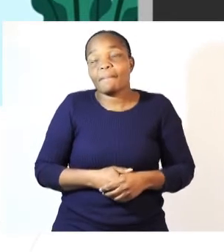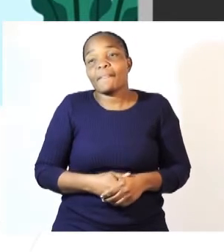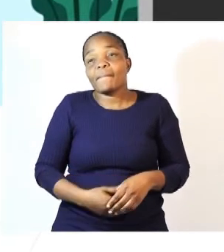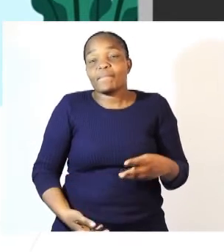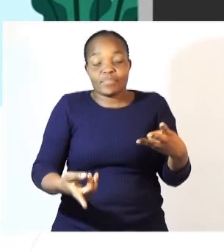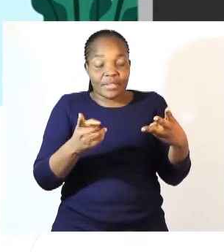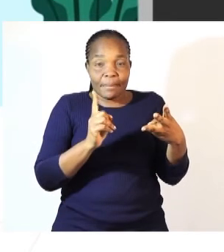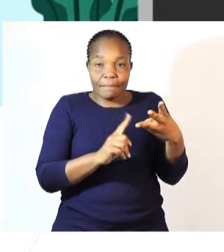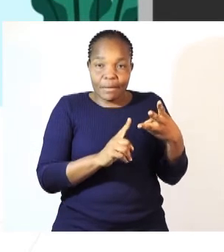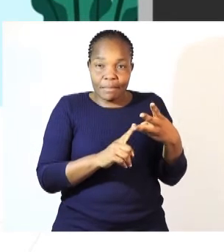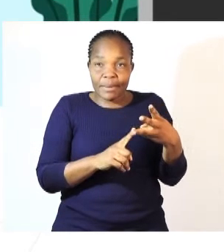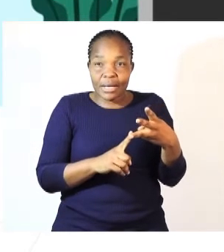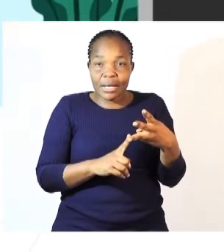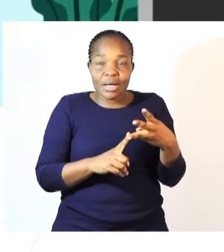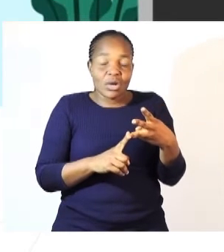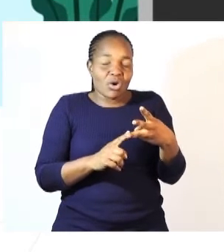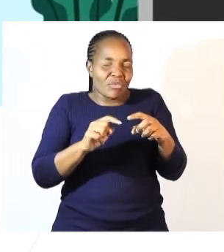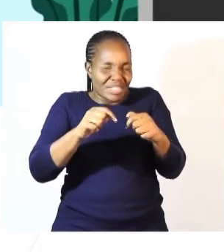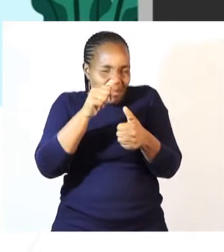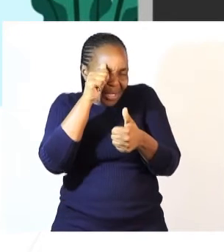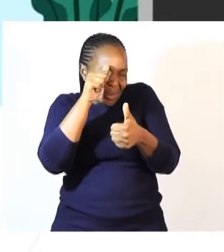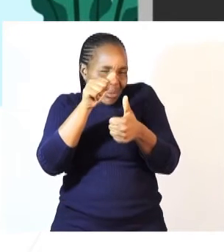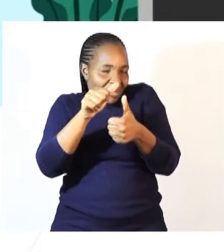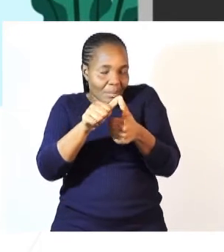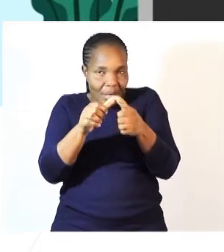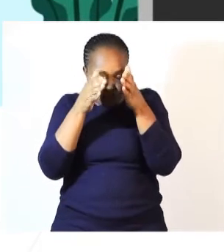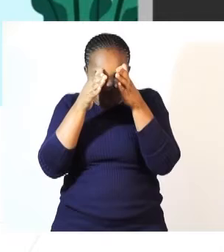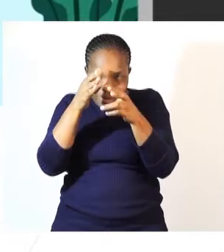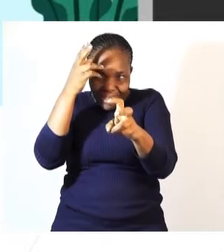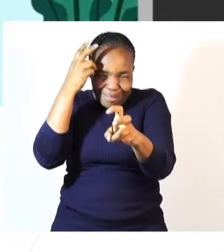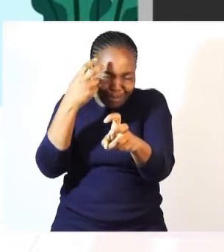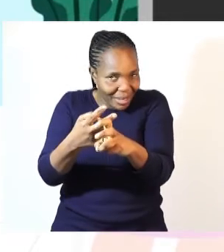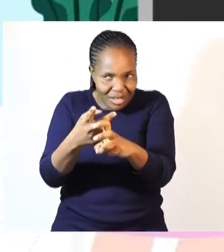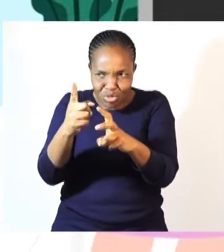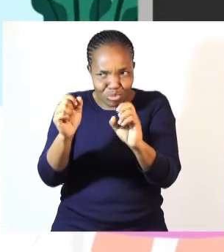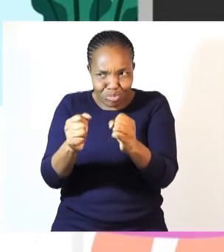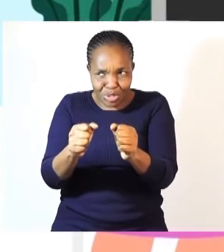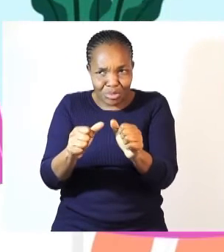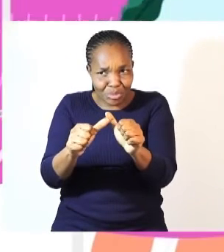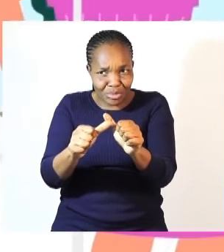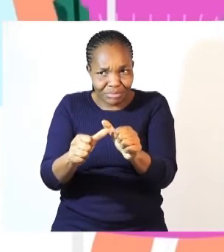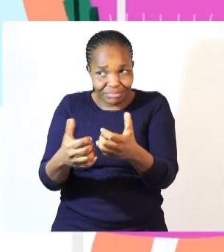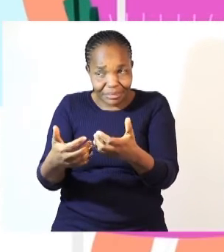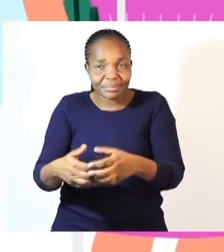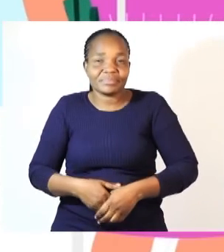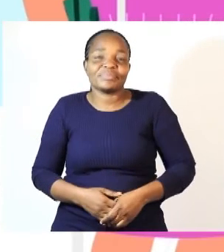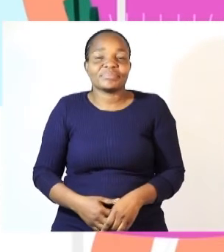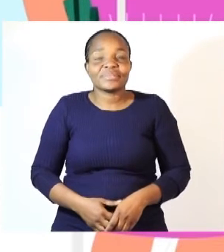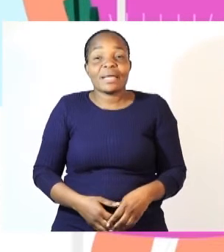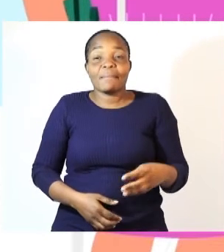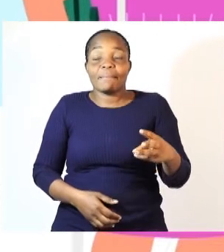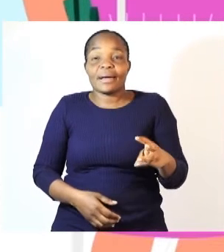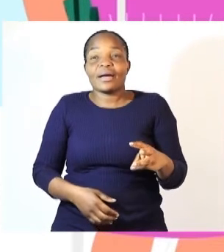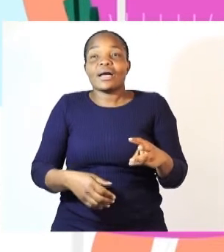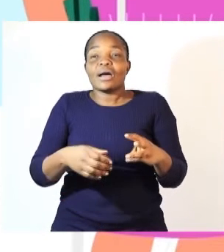Do you have difficulty remembering or concentrating? Do you have difficulty